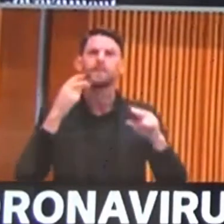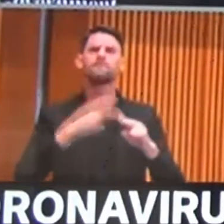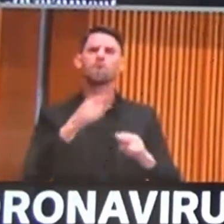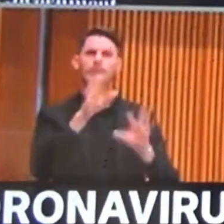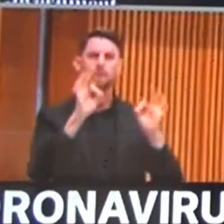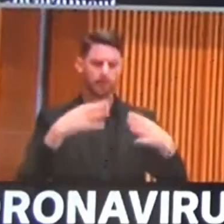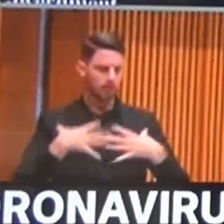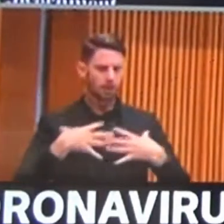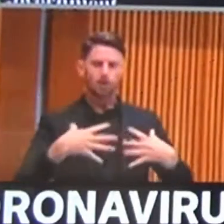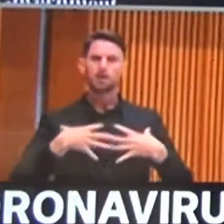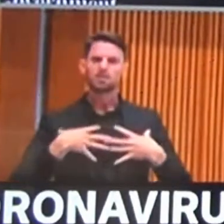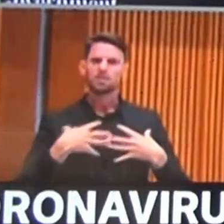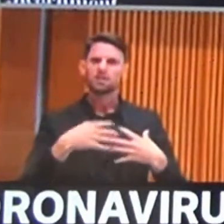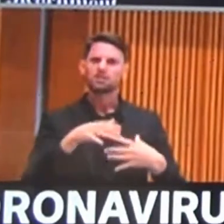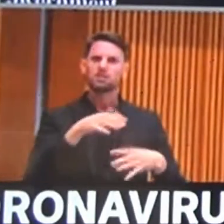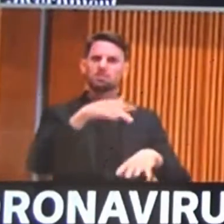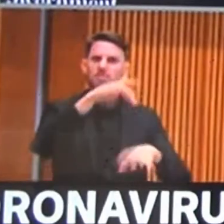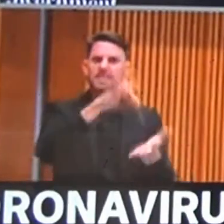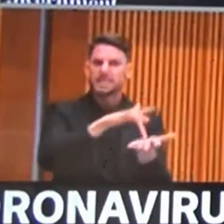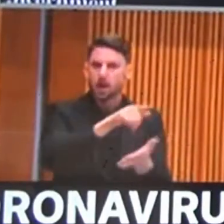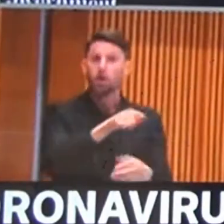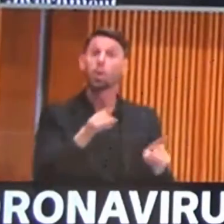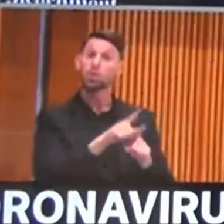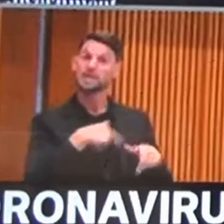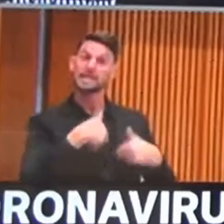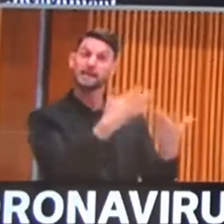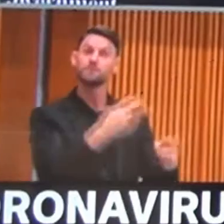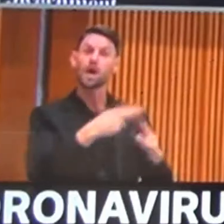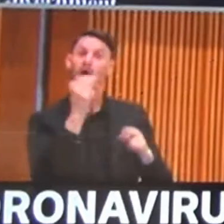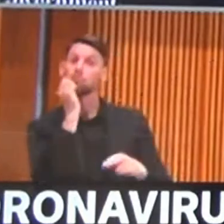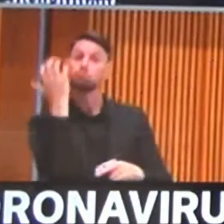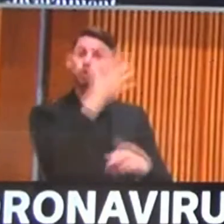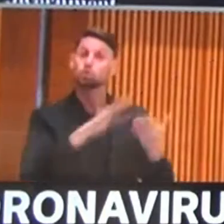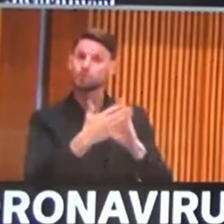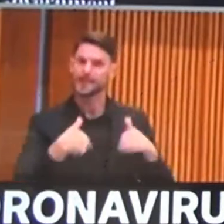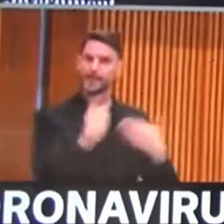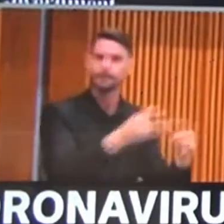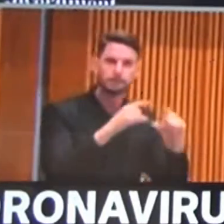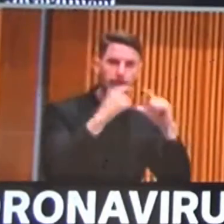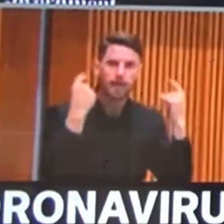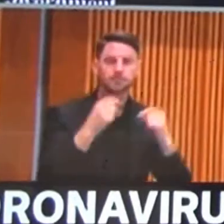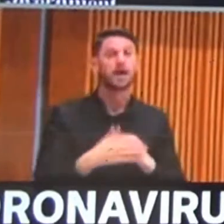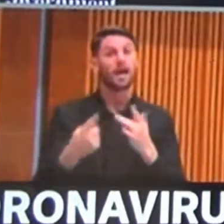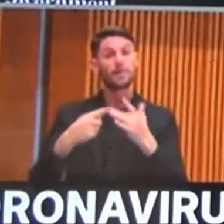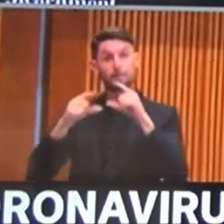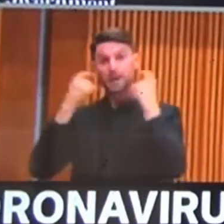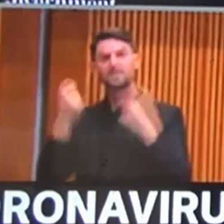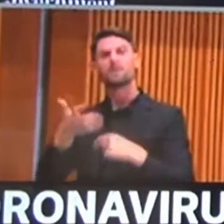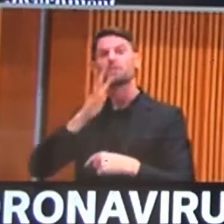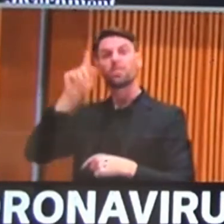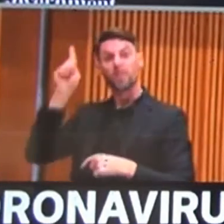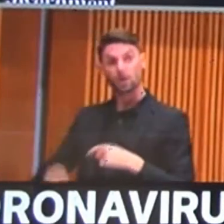and 75,000 for our Aboriginal community-controlled health organisations, and 500,000 for